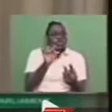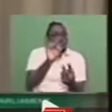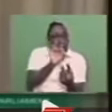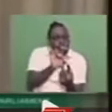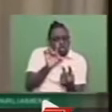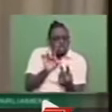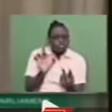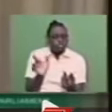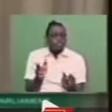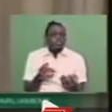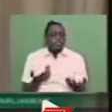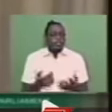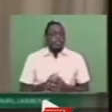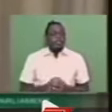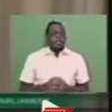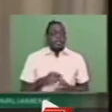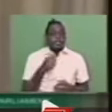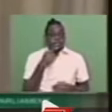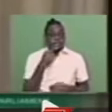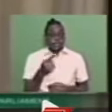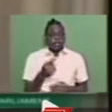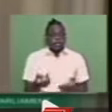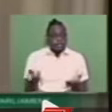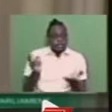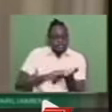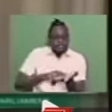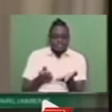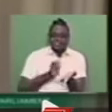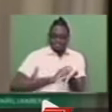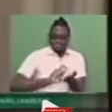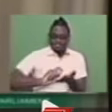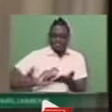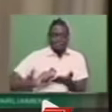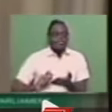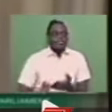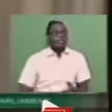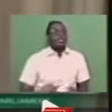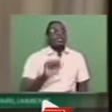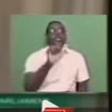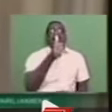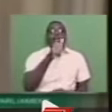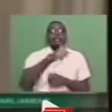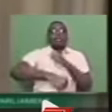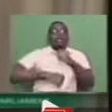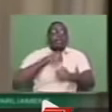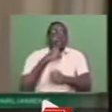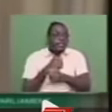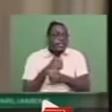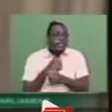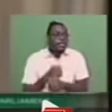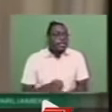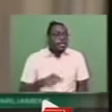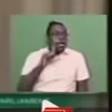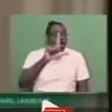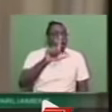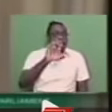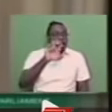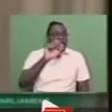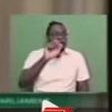not be able to purchase the station, does it mean that NP will now have to pay off these dealers for their 10-year